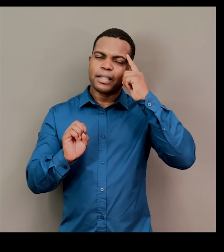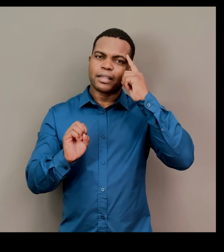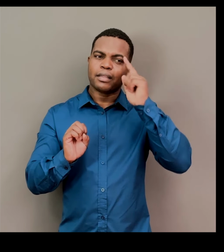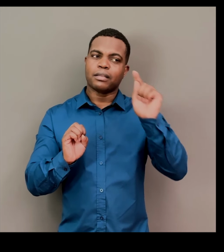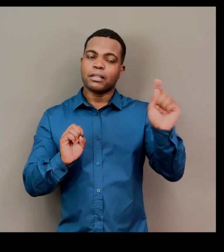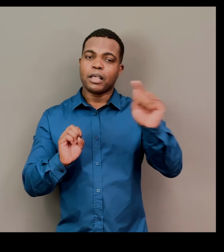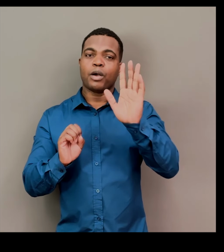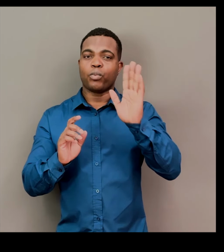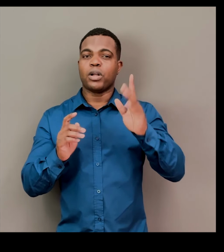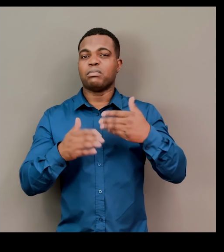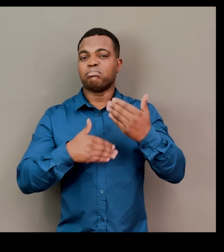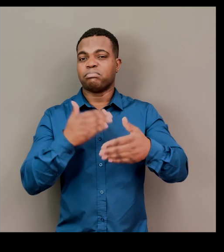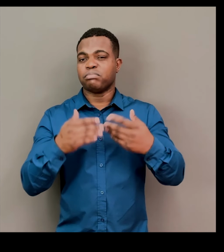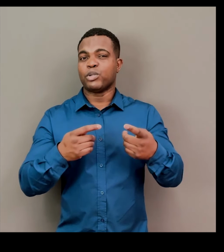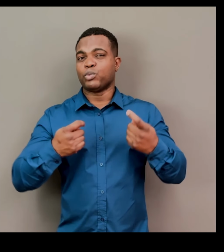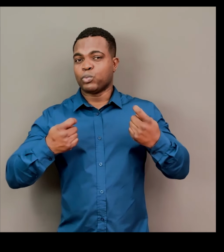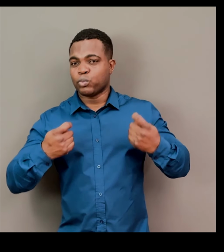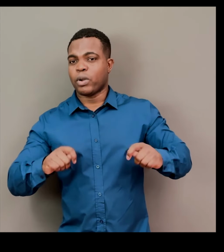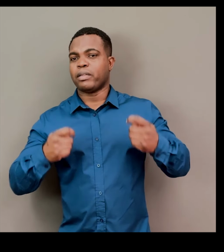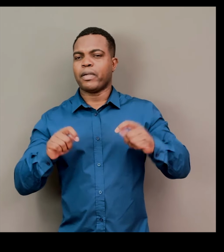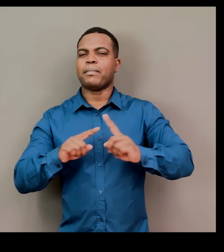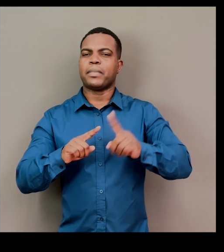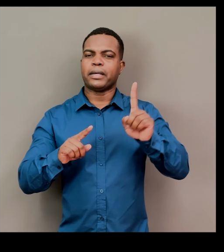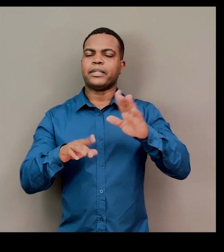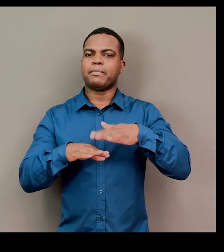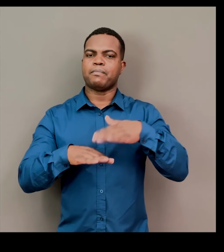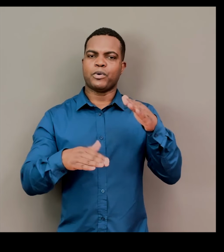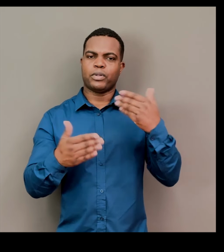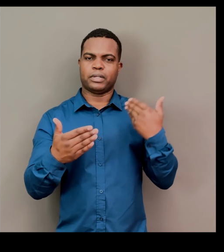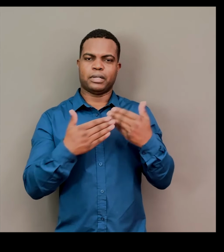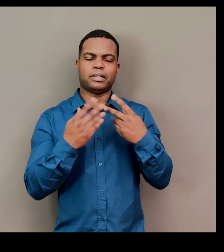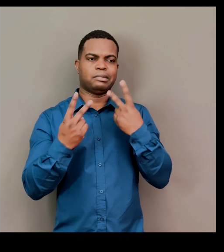personal information. In recent years, social media